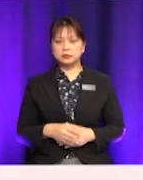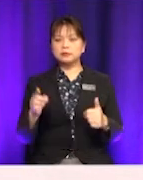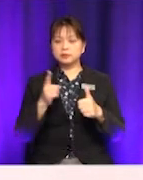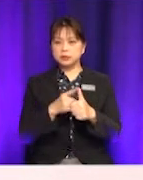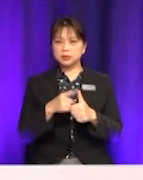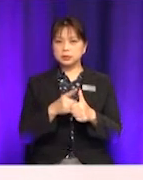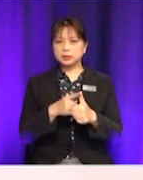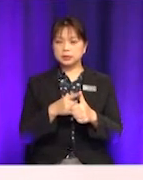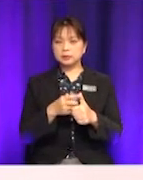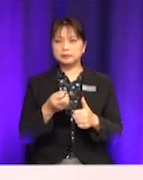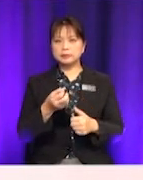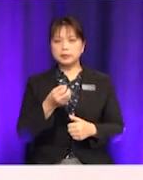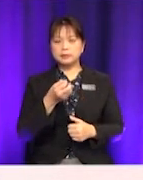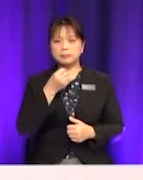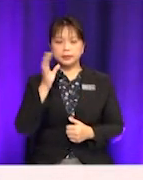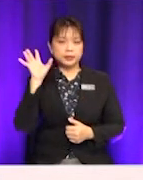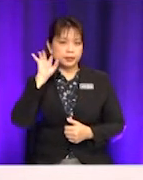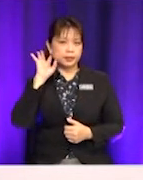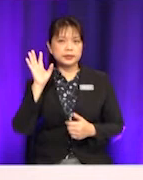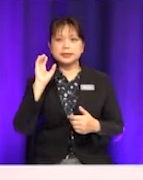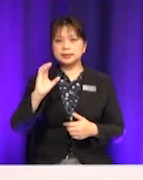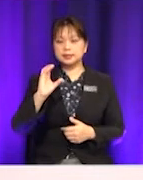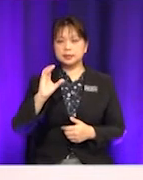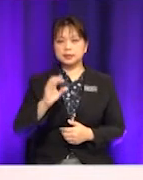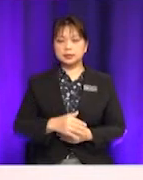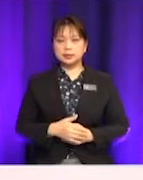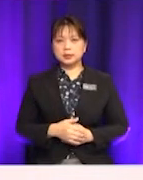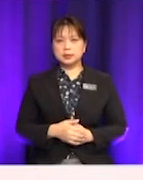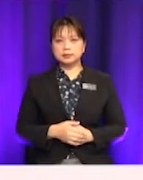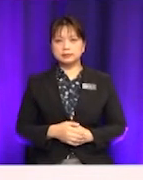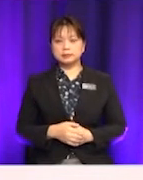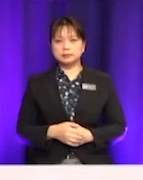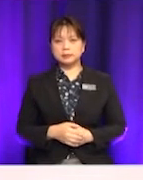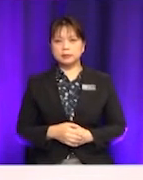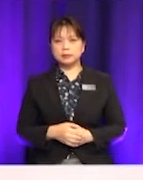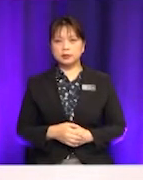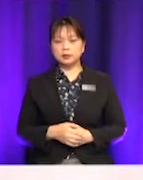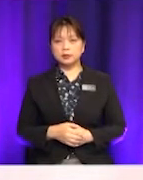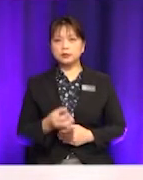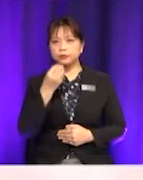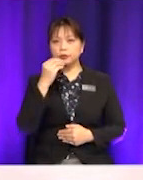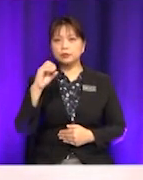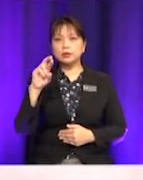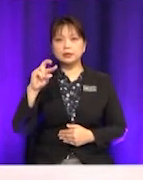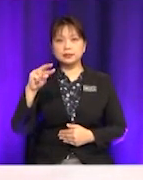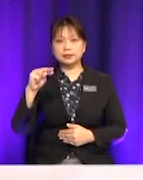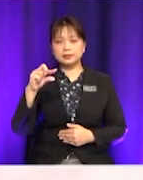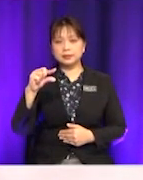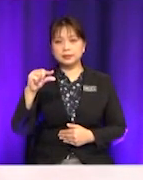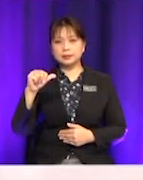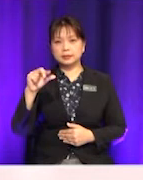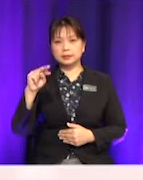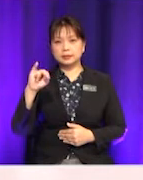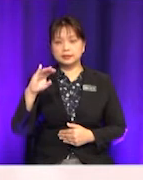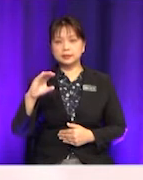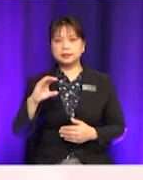mentioned was C, buying food that isn't organic. Exactly. But the second time was mentioned B,